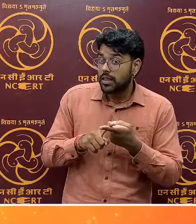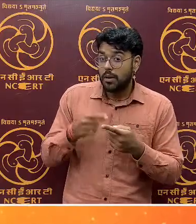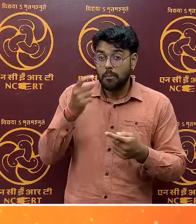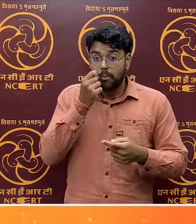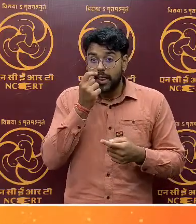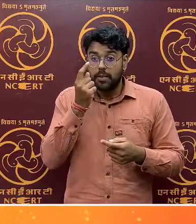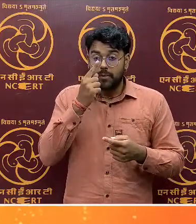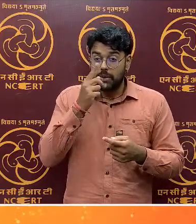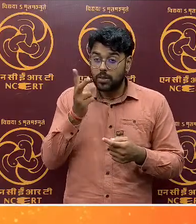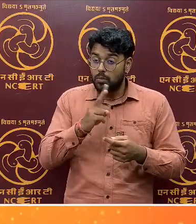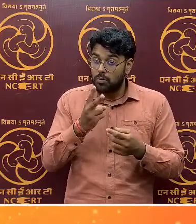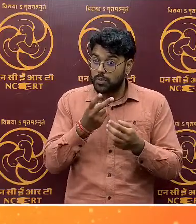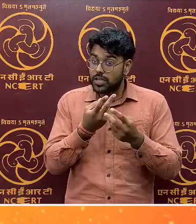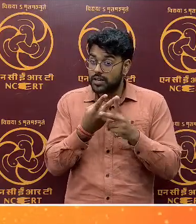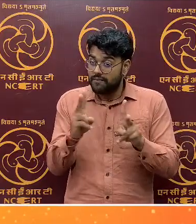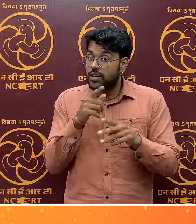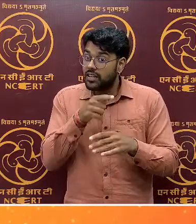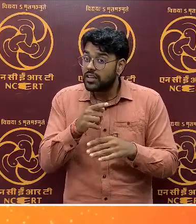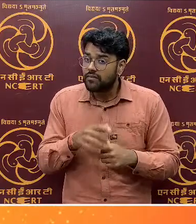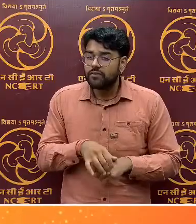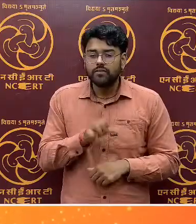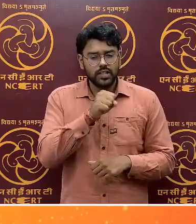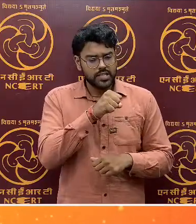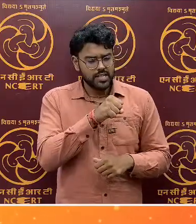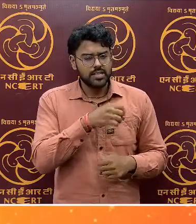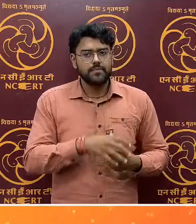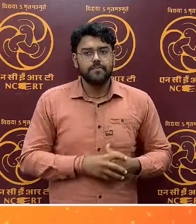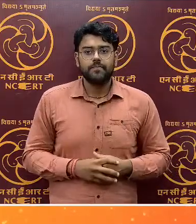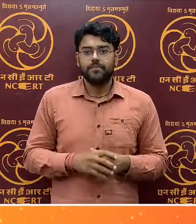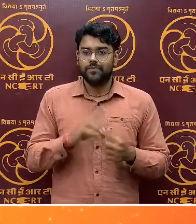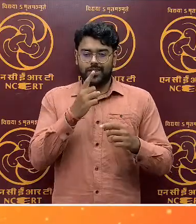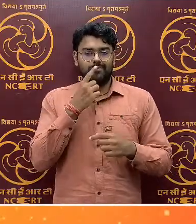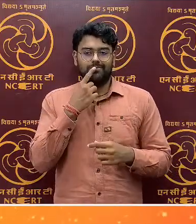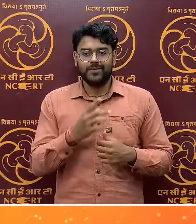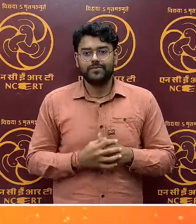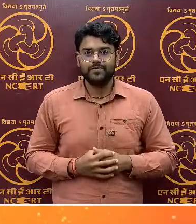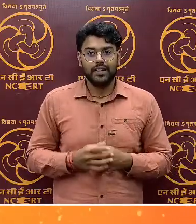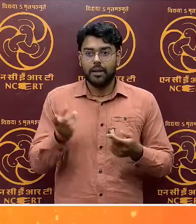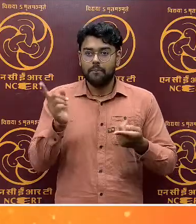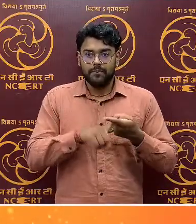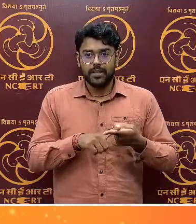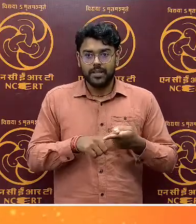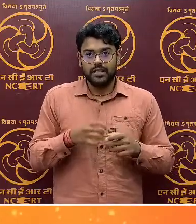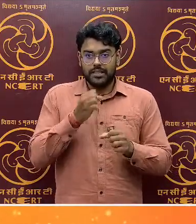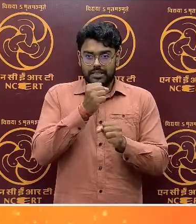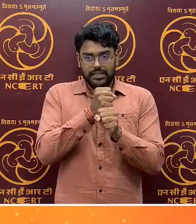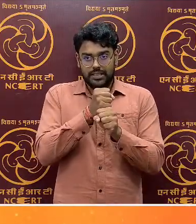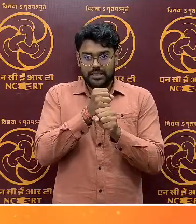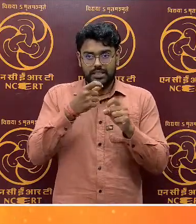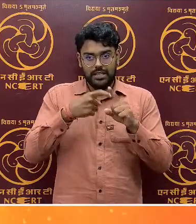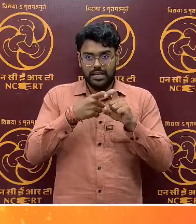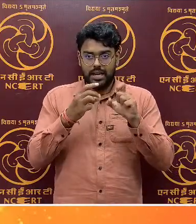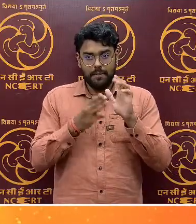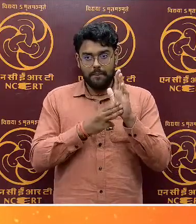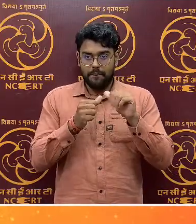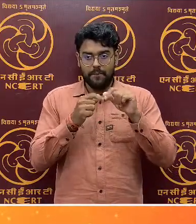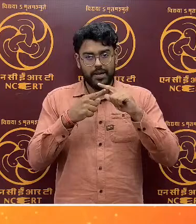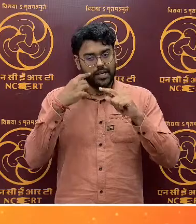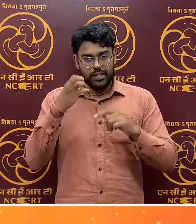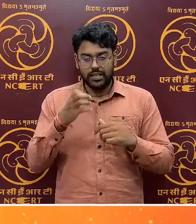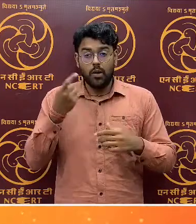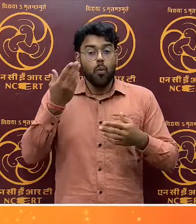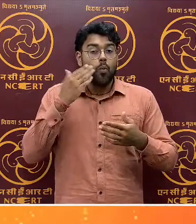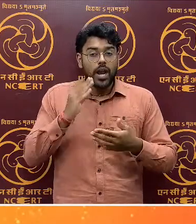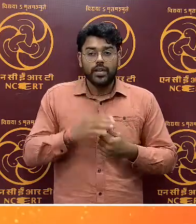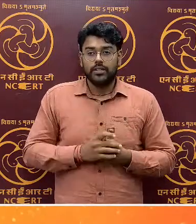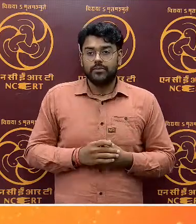gender. and a male gender. Yes, yes. So the very first step that happens, it is the gamete production. So when the body